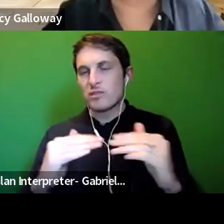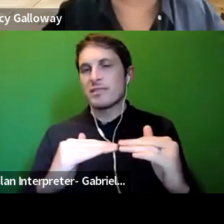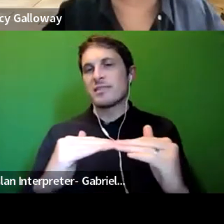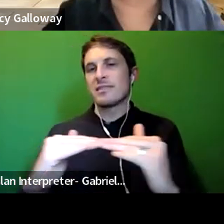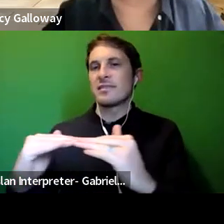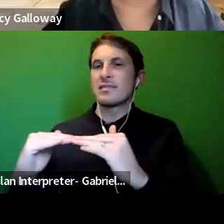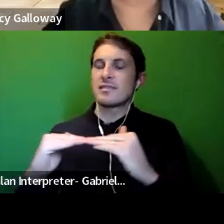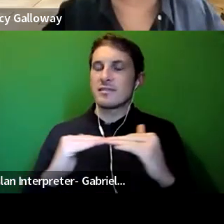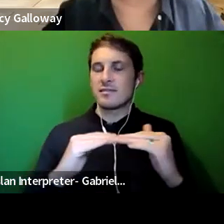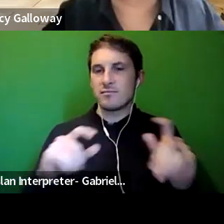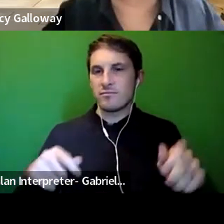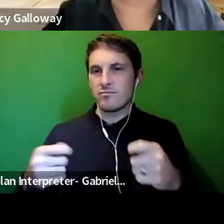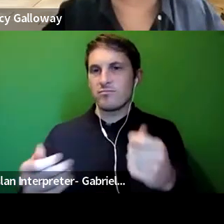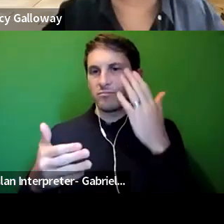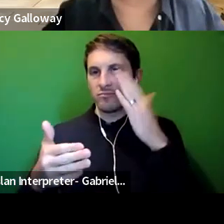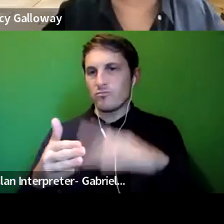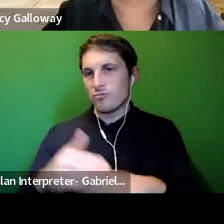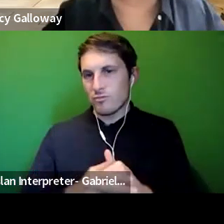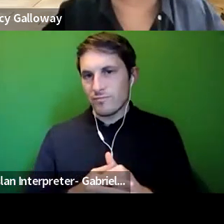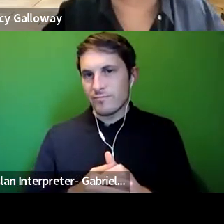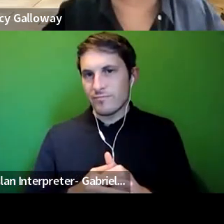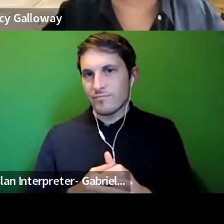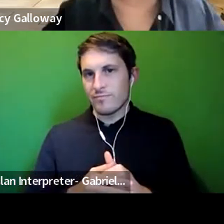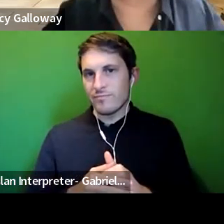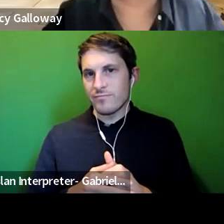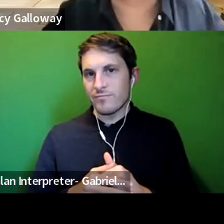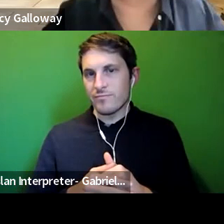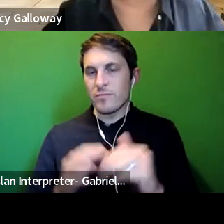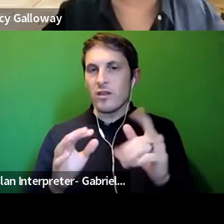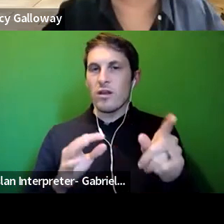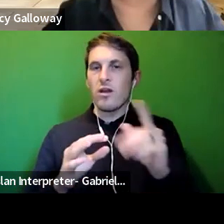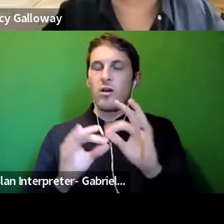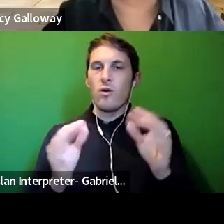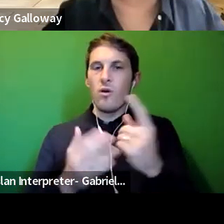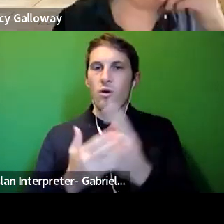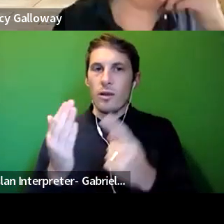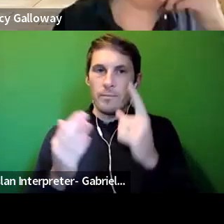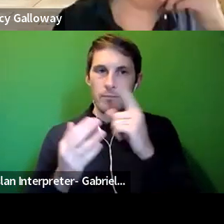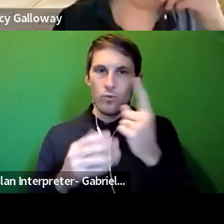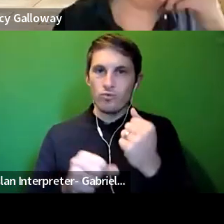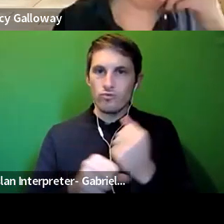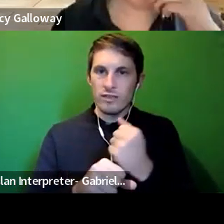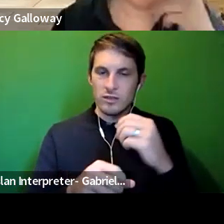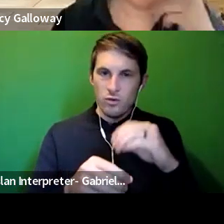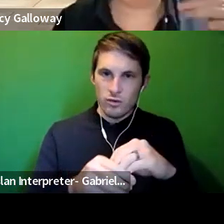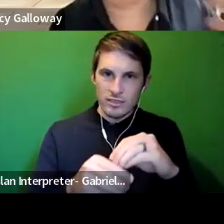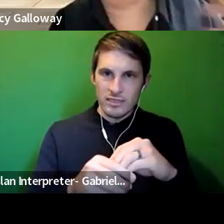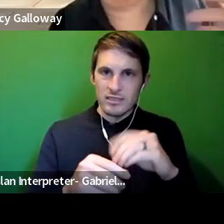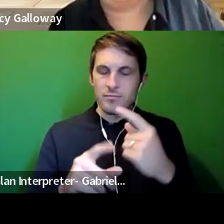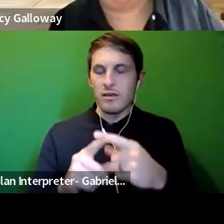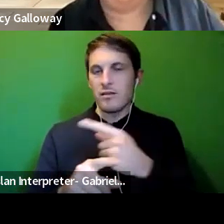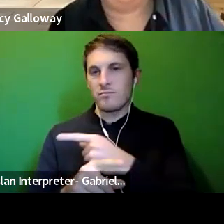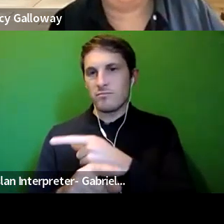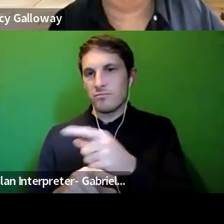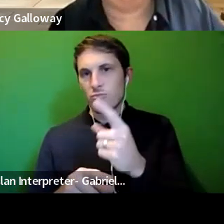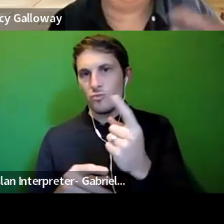consistency, not just for people who are creating the content, and